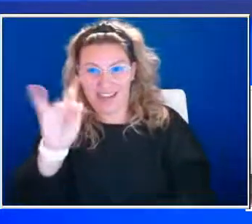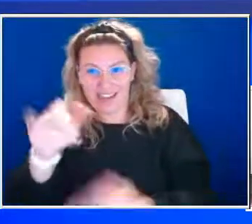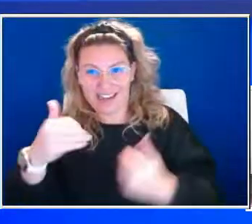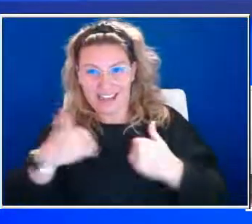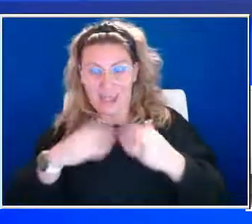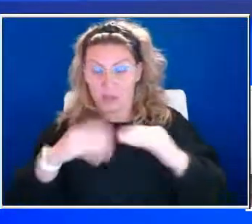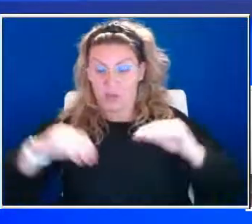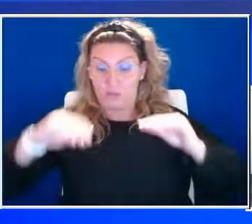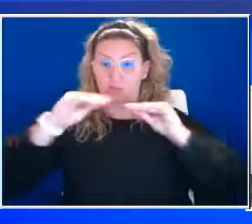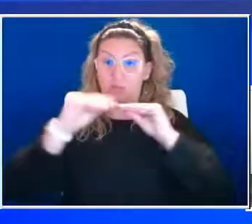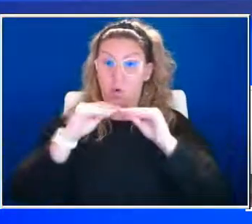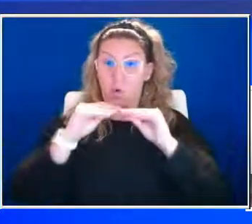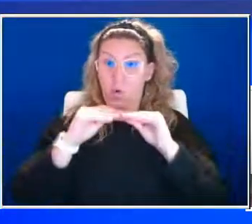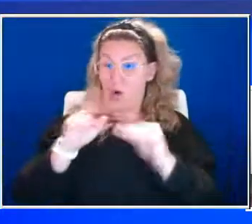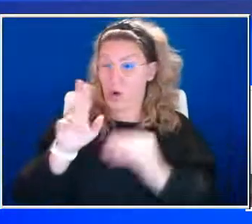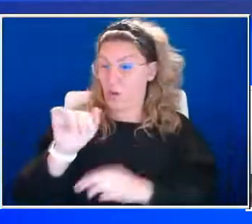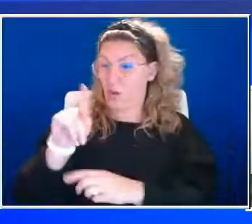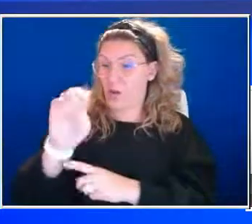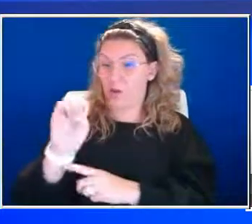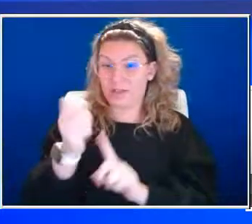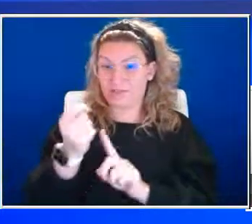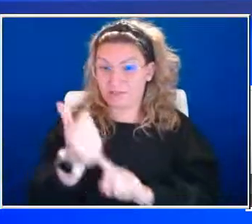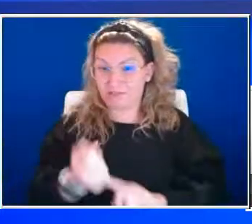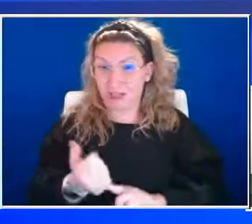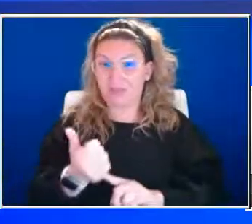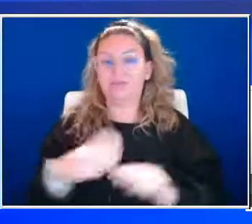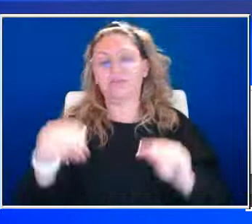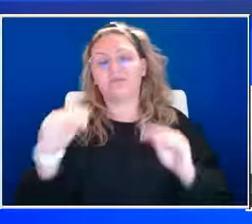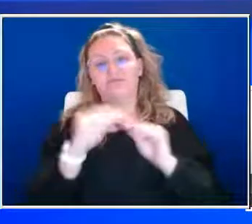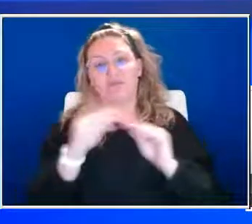of lymphedema. Some literature quotes up to 40 to